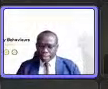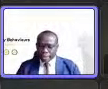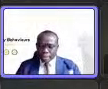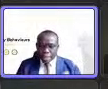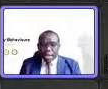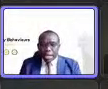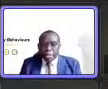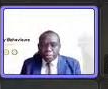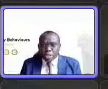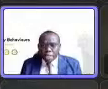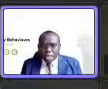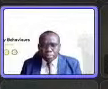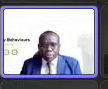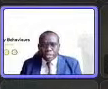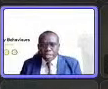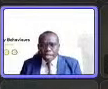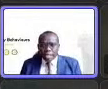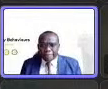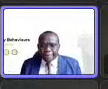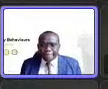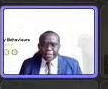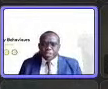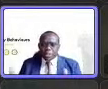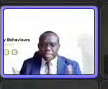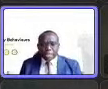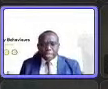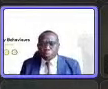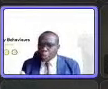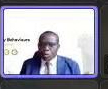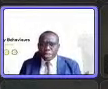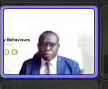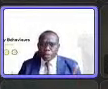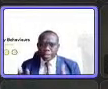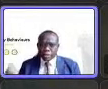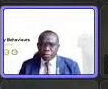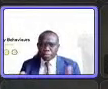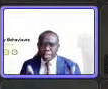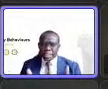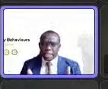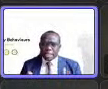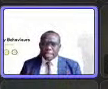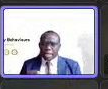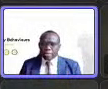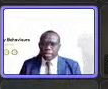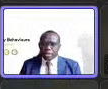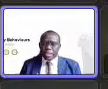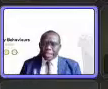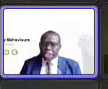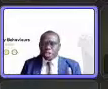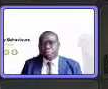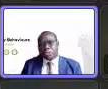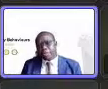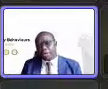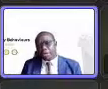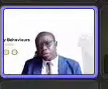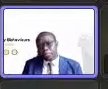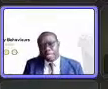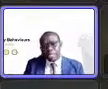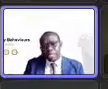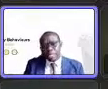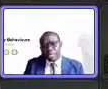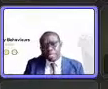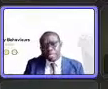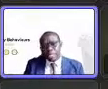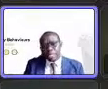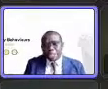the establishment of an airport and the infrastructure, and we all know what development, the tension between